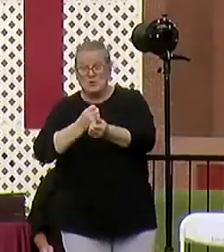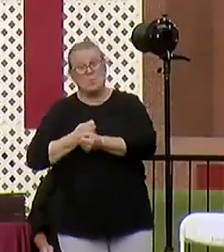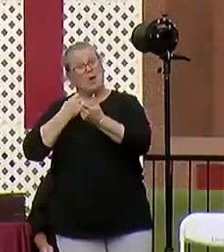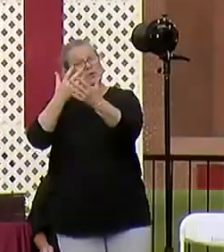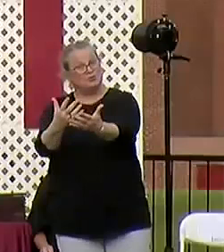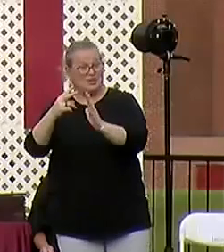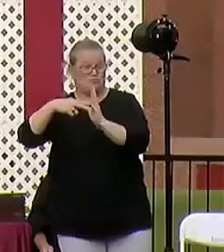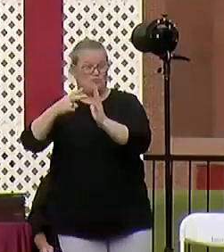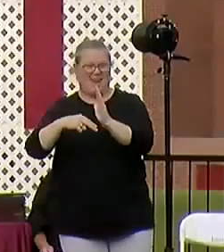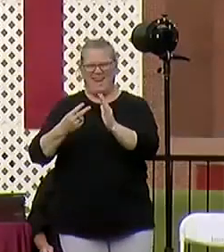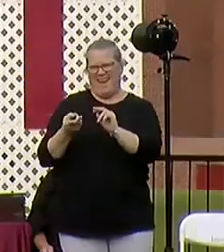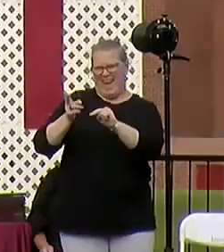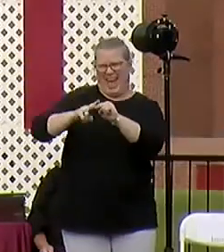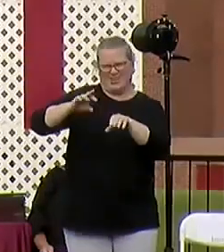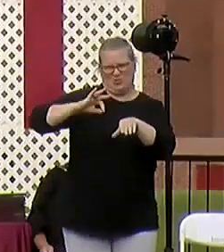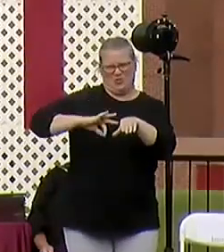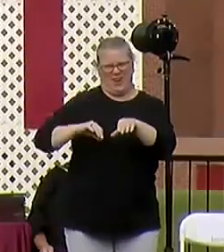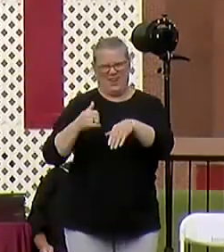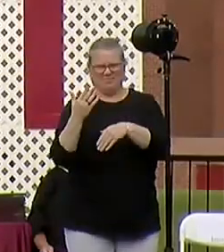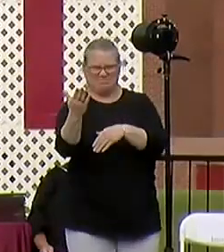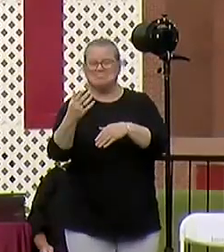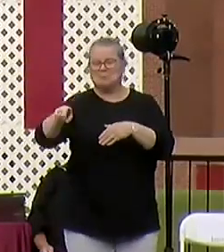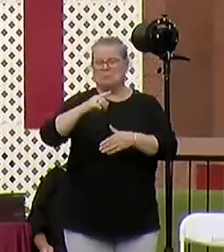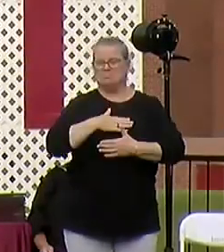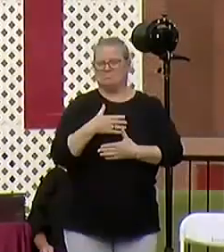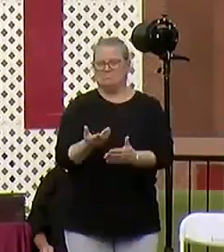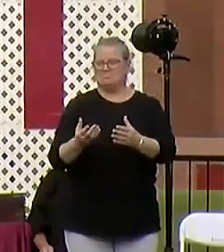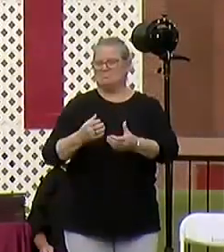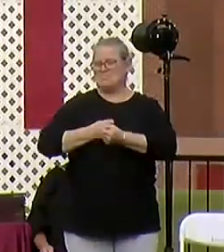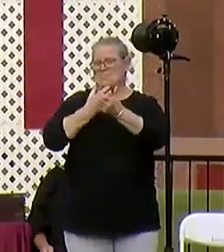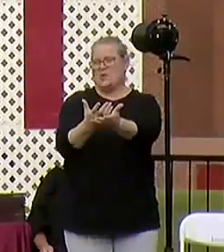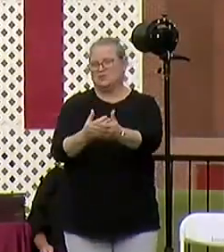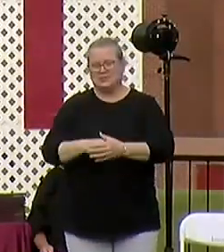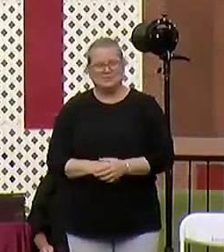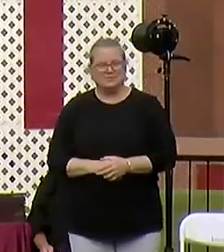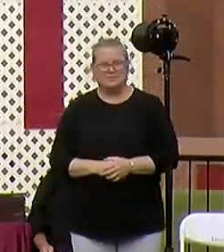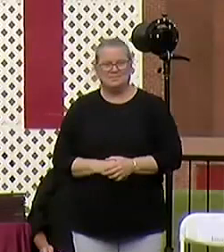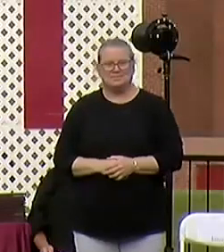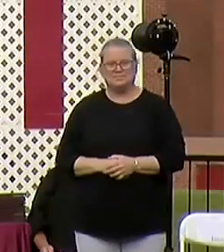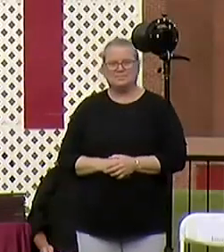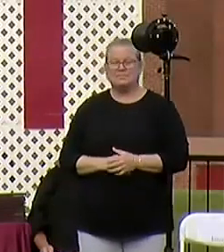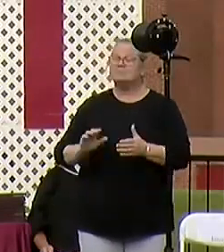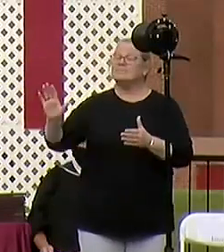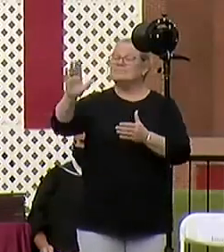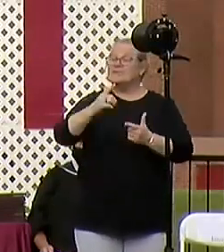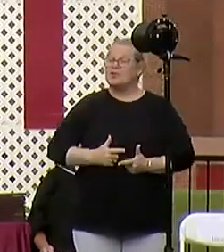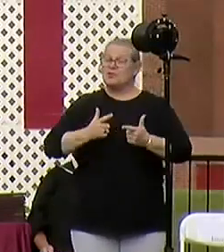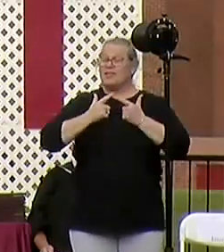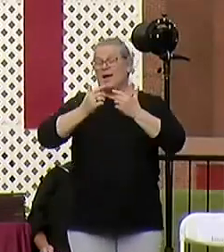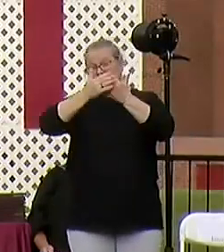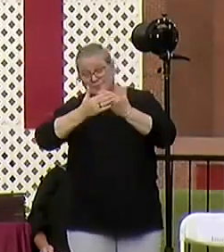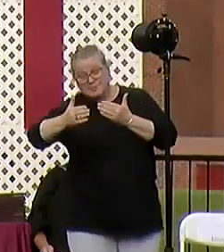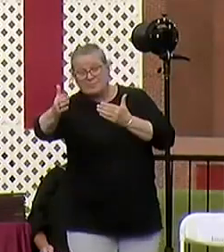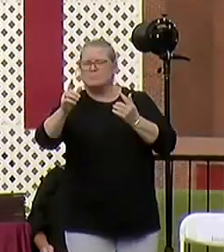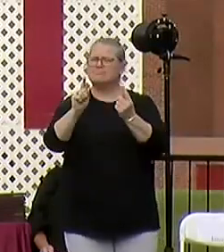extra credit, and maybe you even enjoyed it. In your lives ahead, find the people you can take your